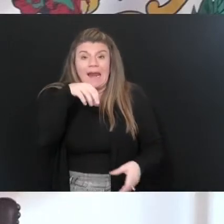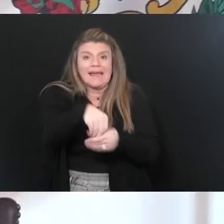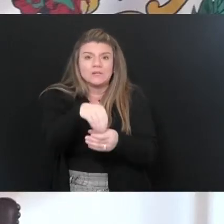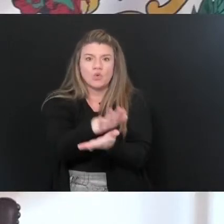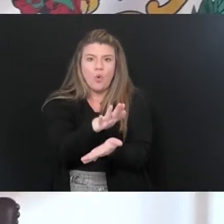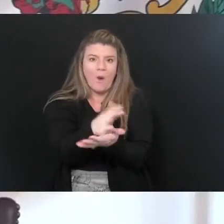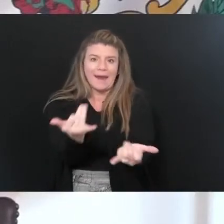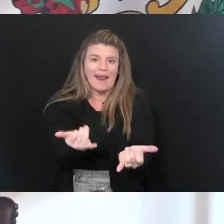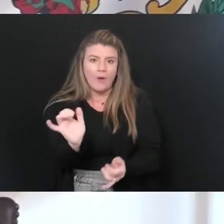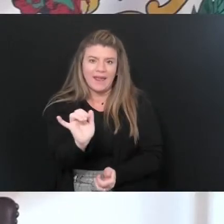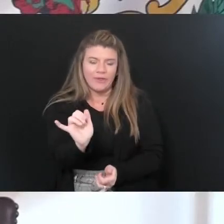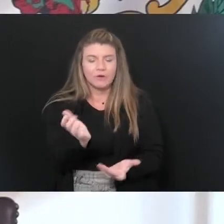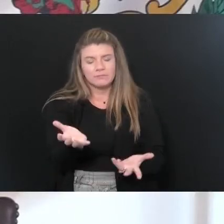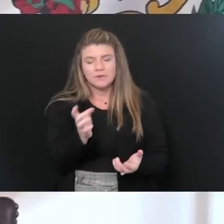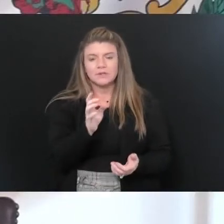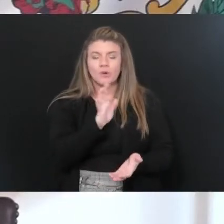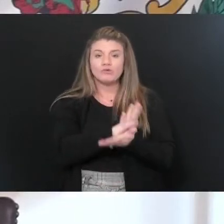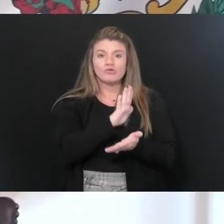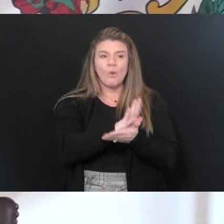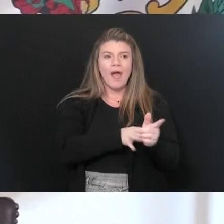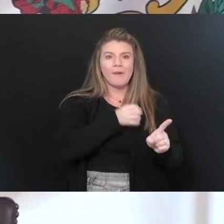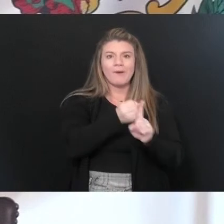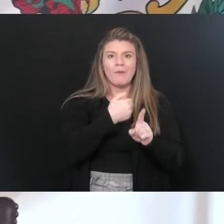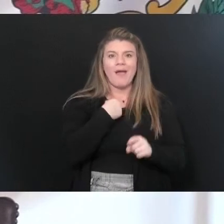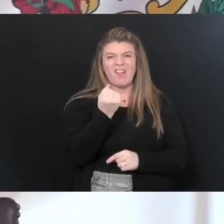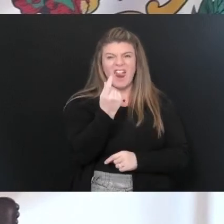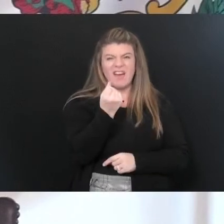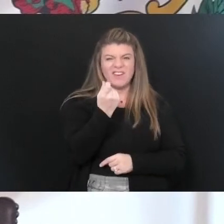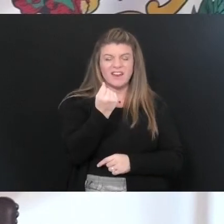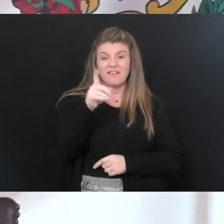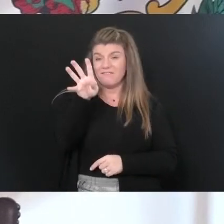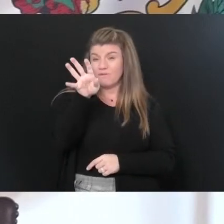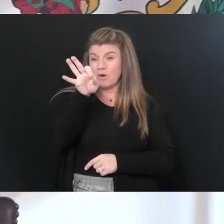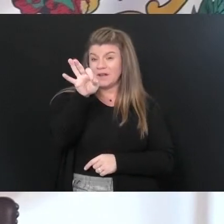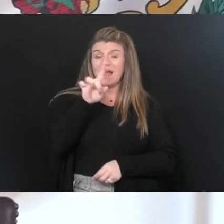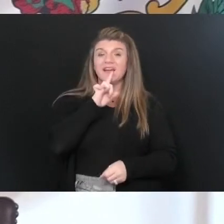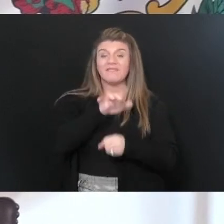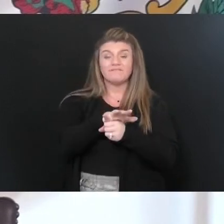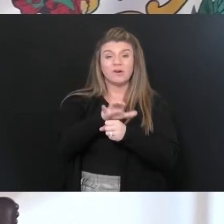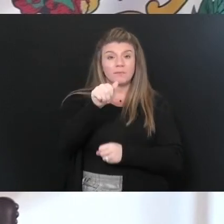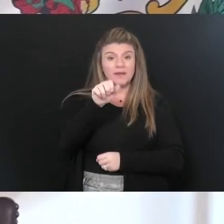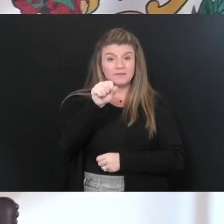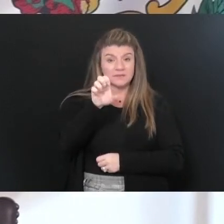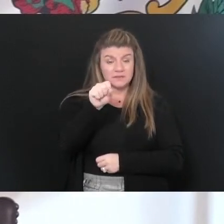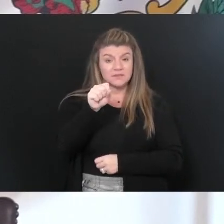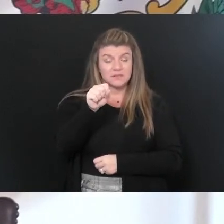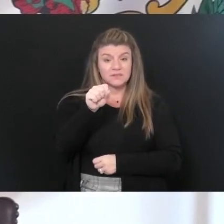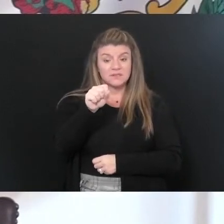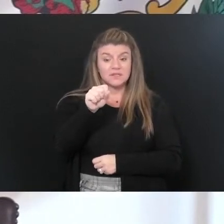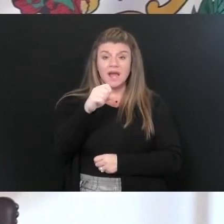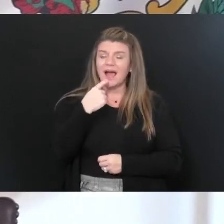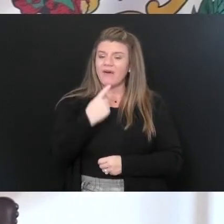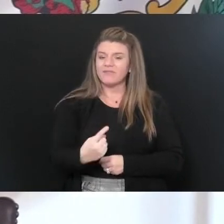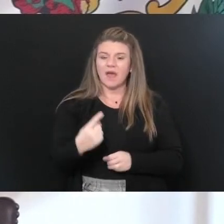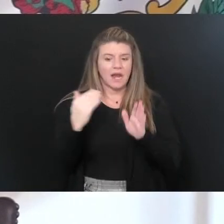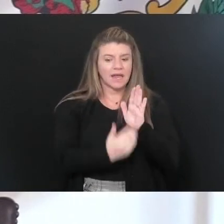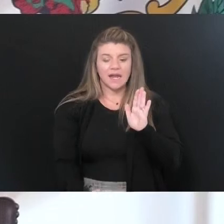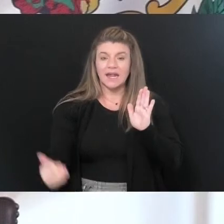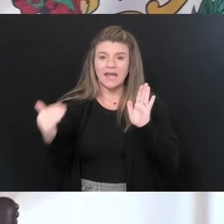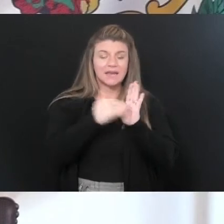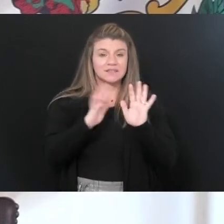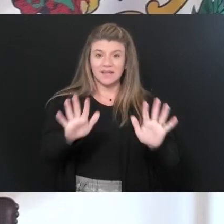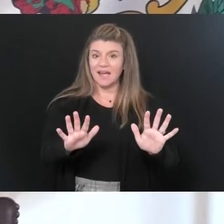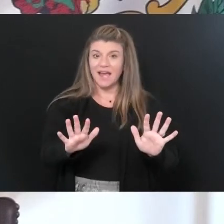But our school outbreaks are 11 outbreaks now with 49 confirmed cases. You know, I've said it over and over, the